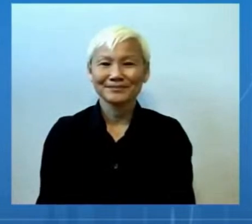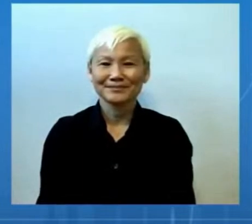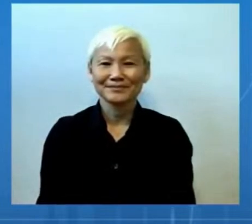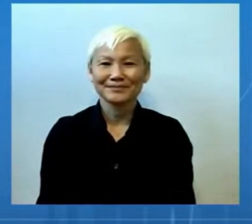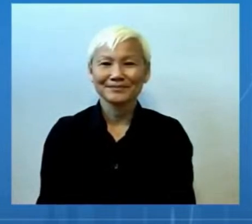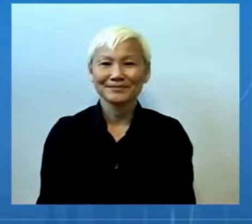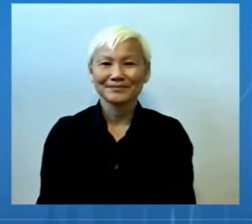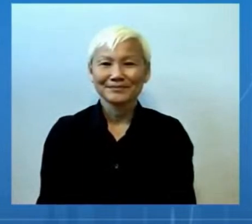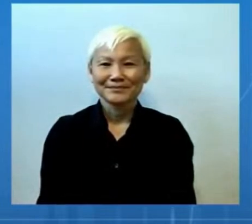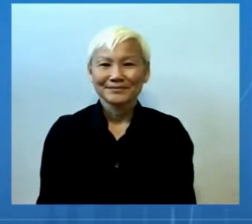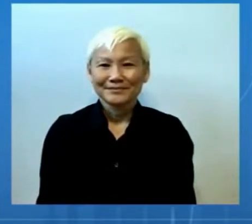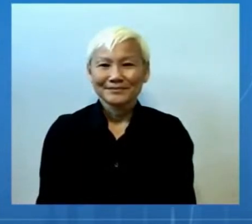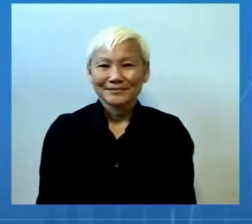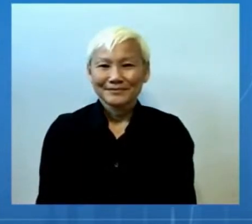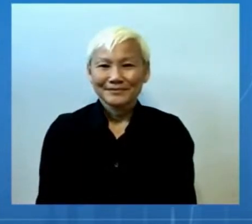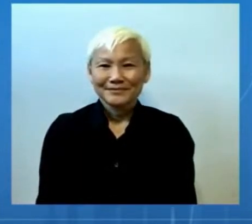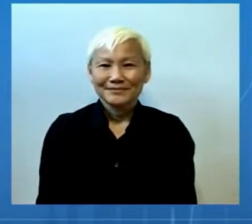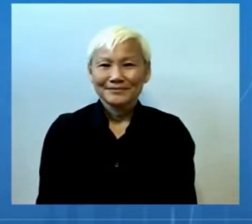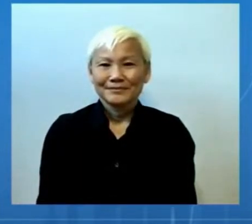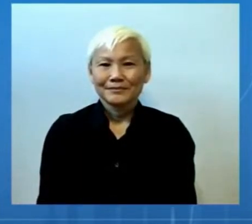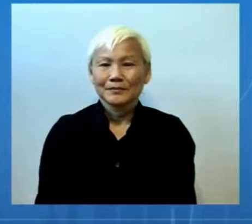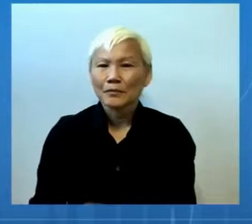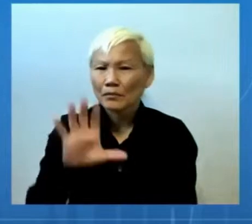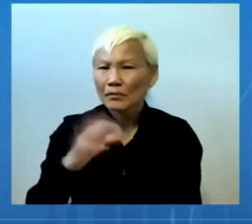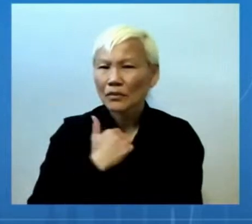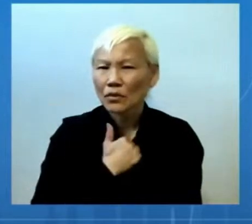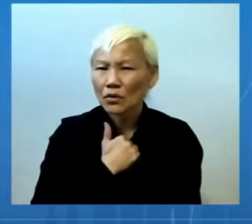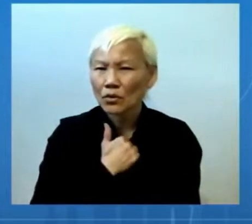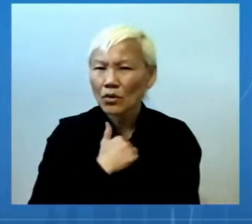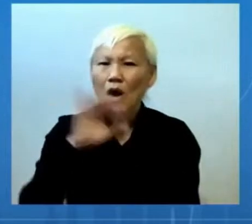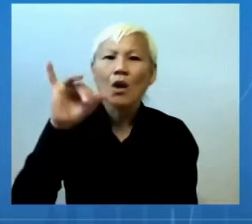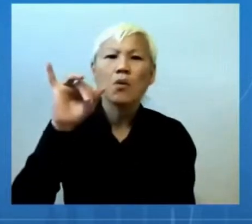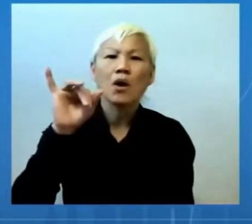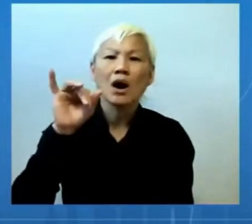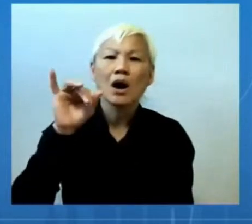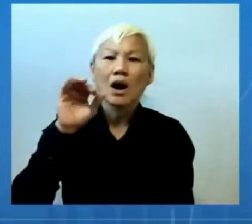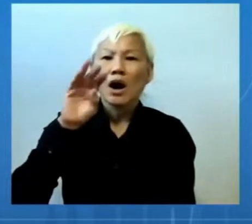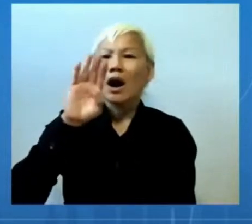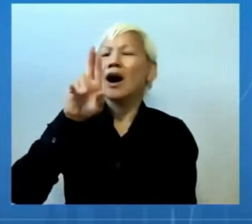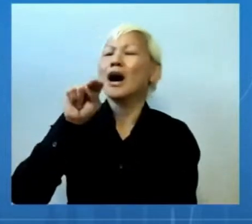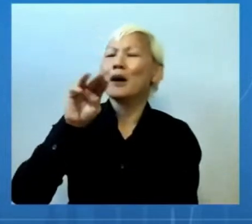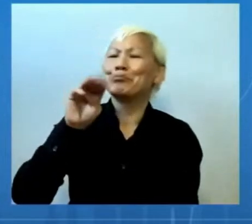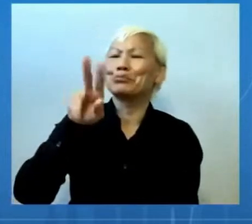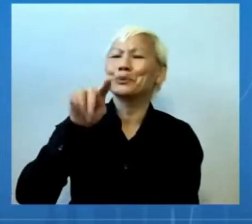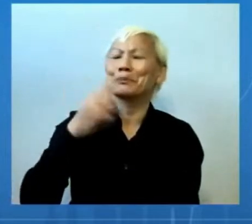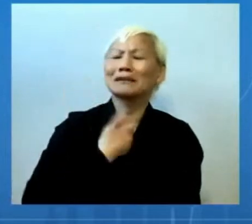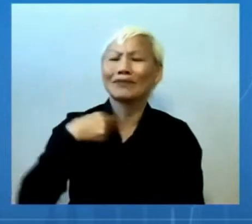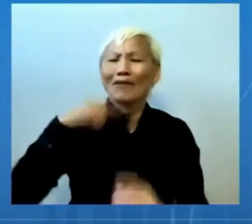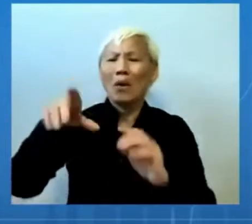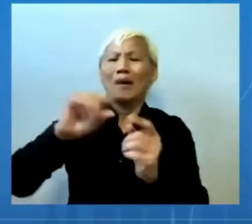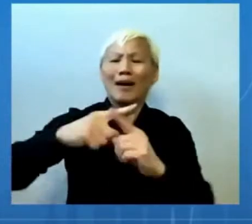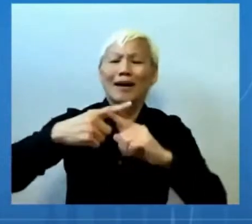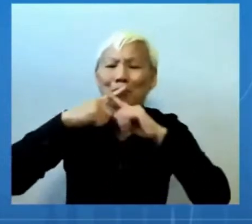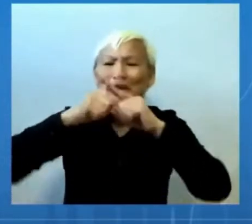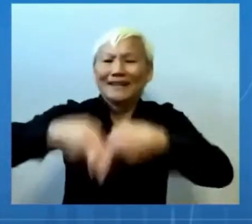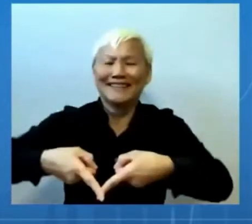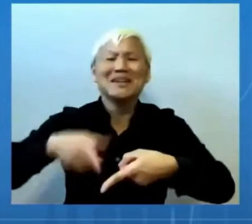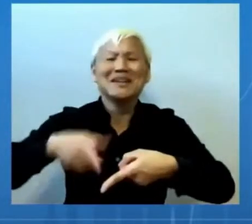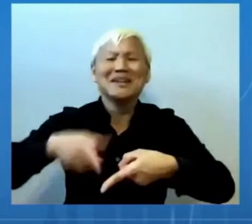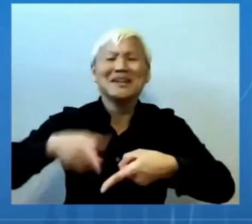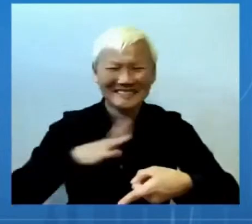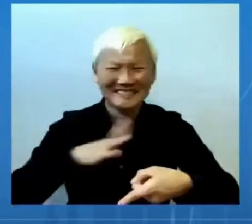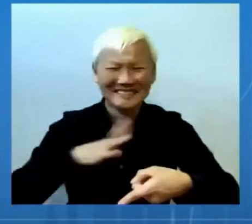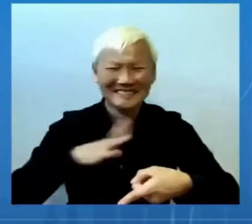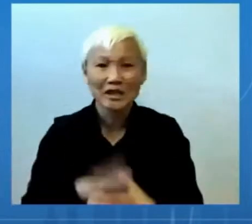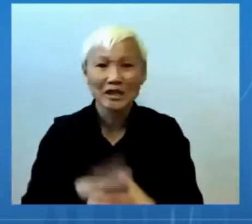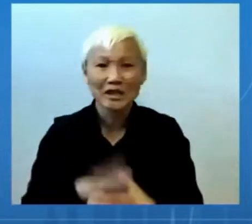Oh, sorry, I had to figure out how to unmute. Thanks so much for taking my question. I have a question about the booster program. It's my understanding that